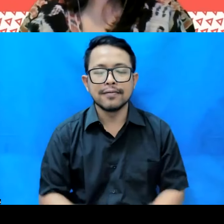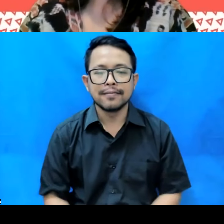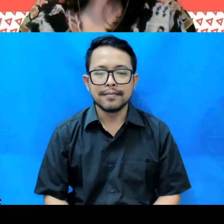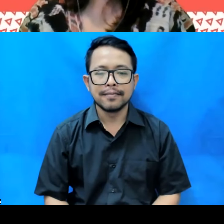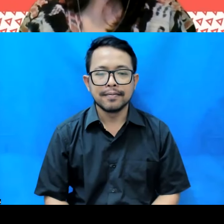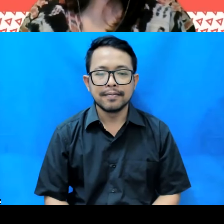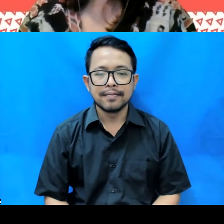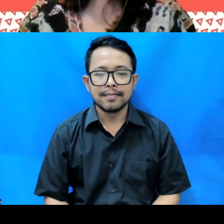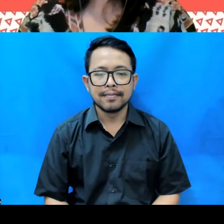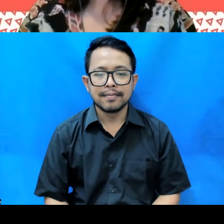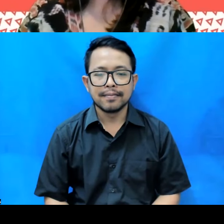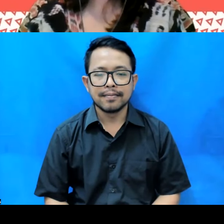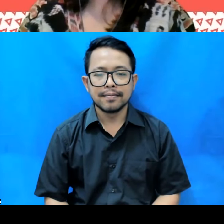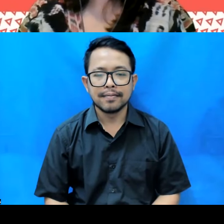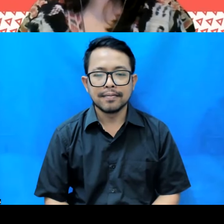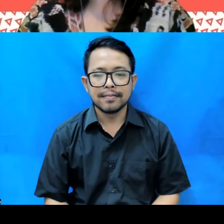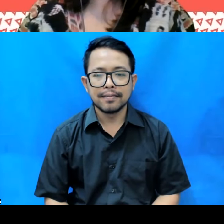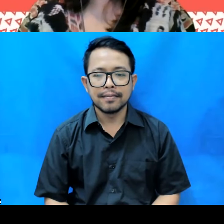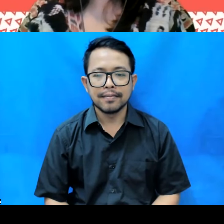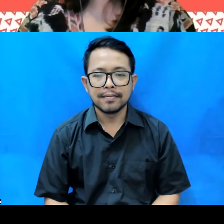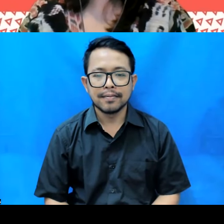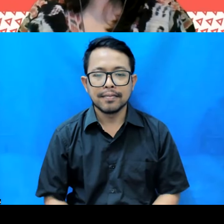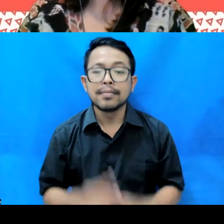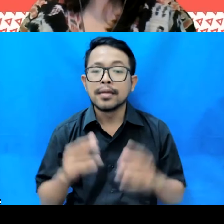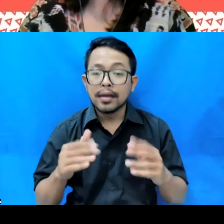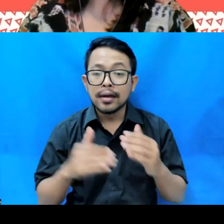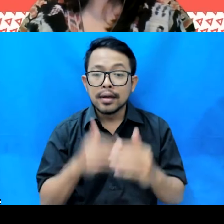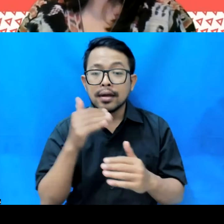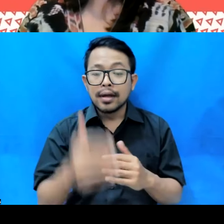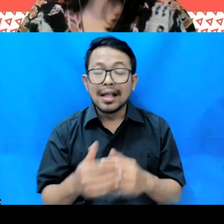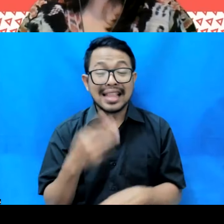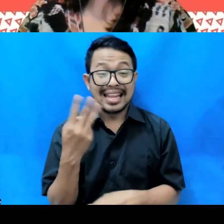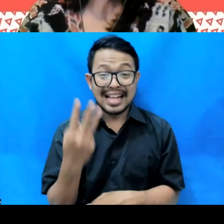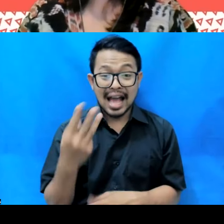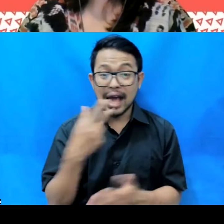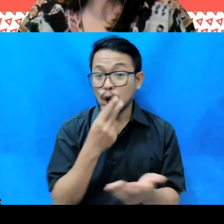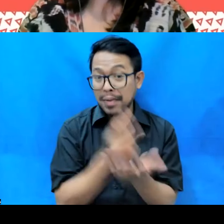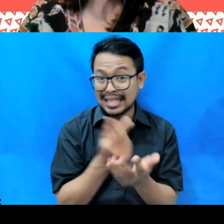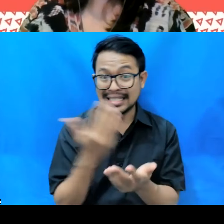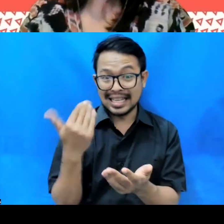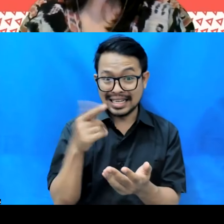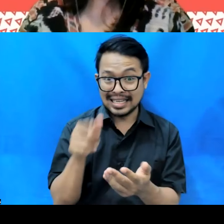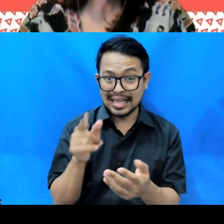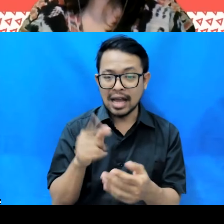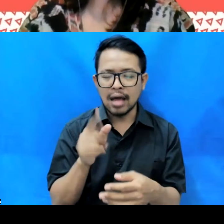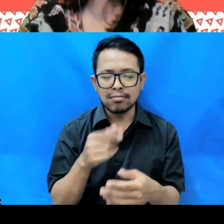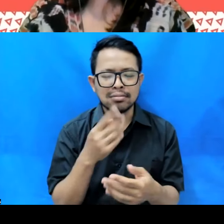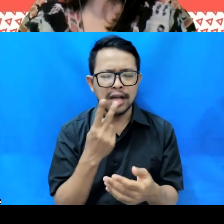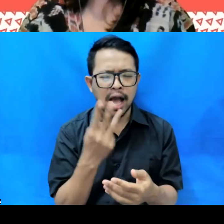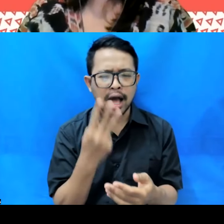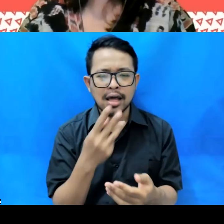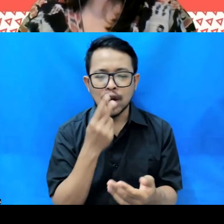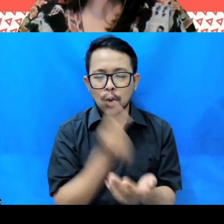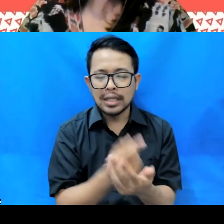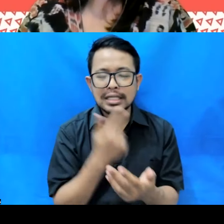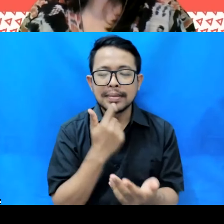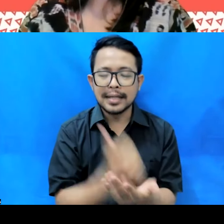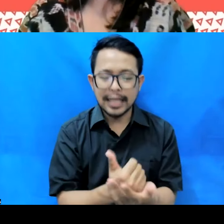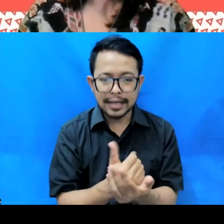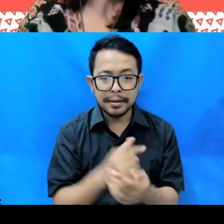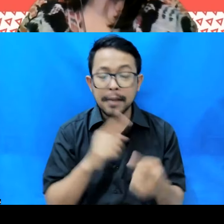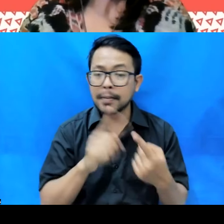inclusive area. Now, for the next steps, our response in terms of the three recommendations that was mentioned earlier, I noted that there